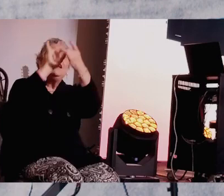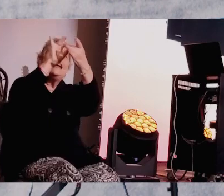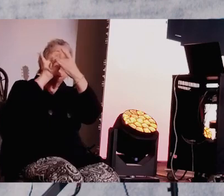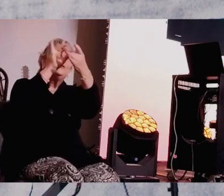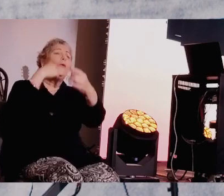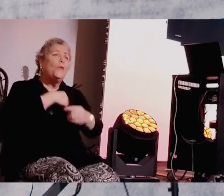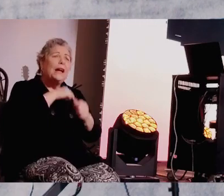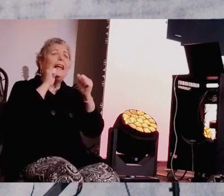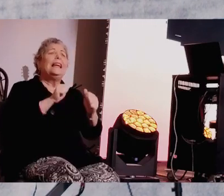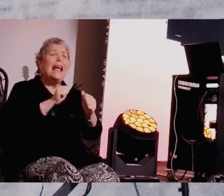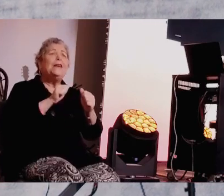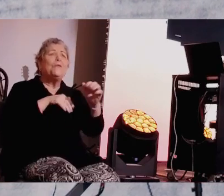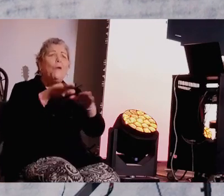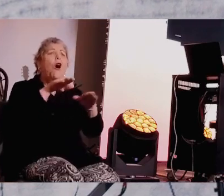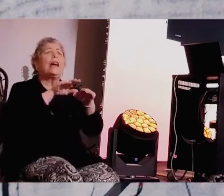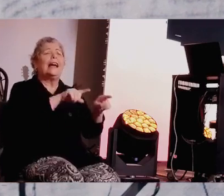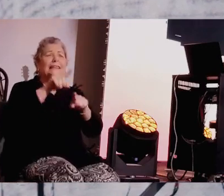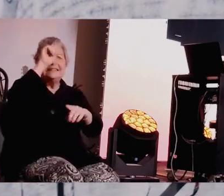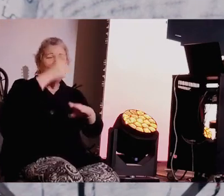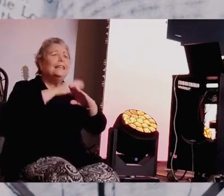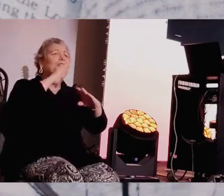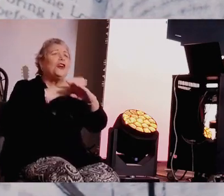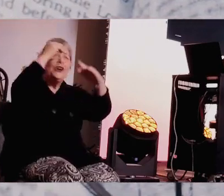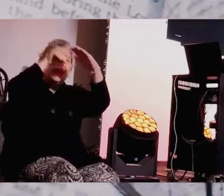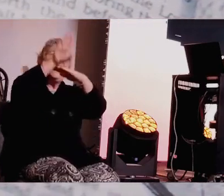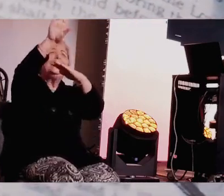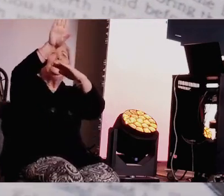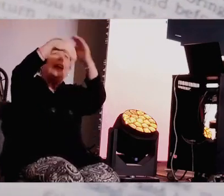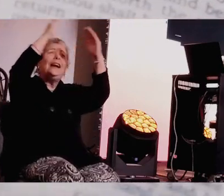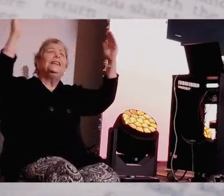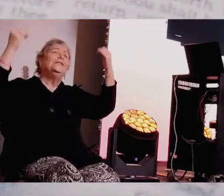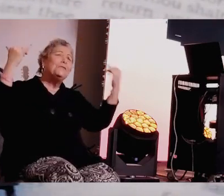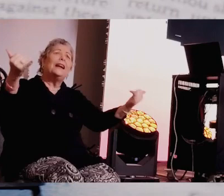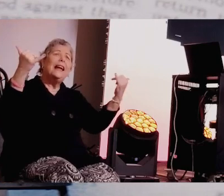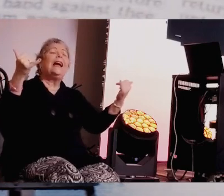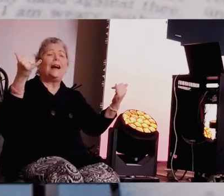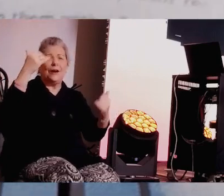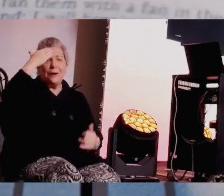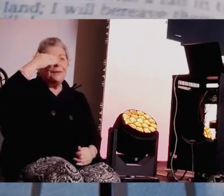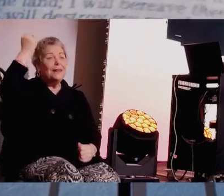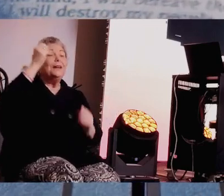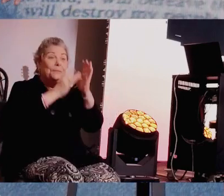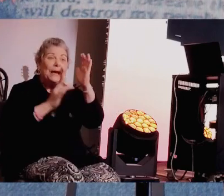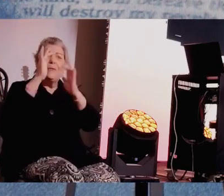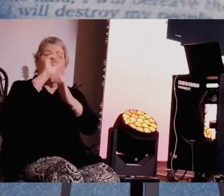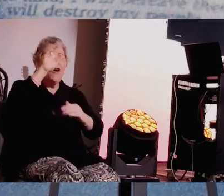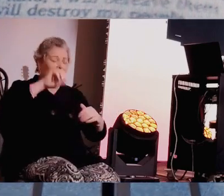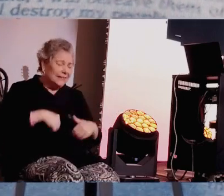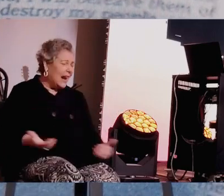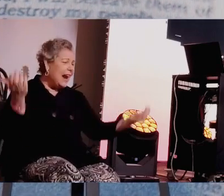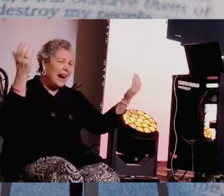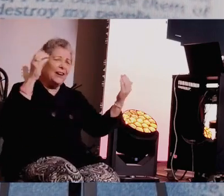may actually walk as sons and daughters into the kingdom right now? Because people are tired